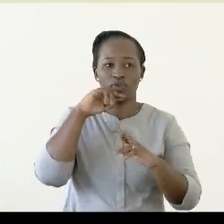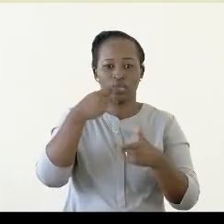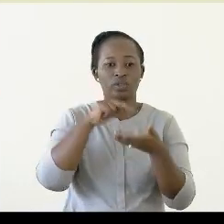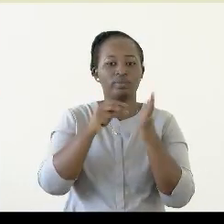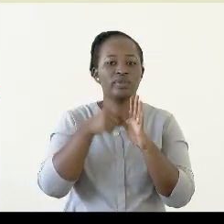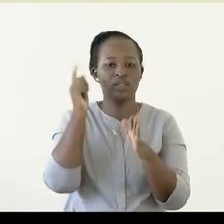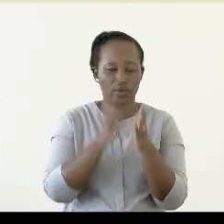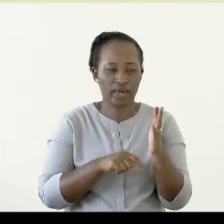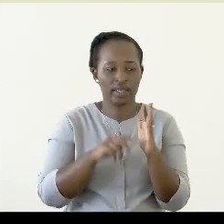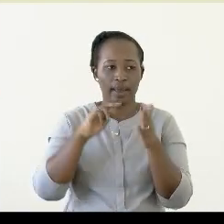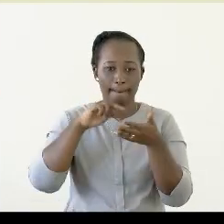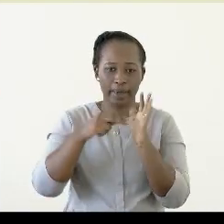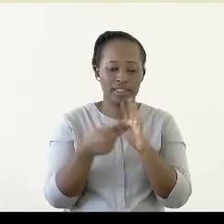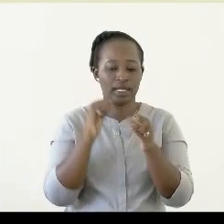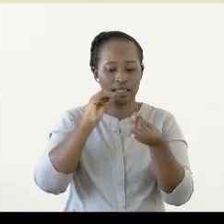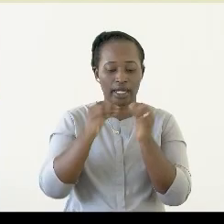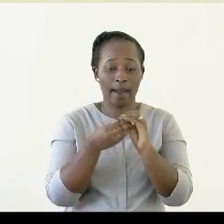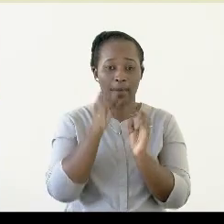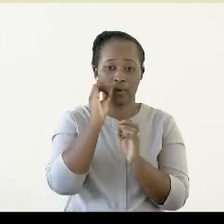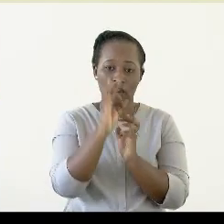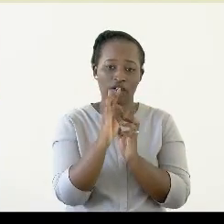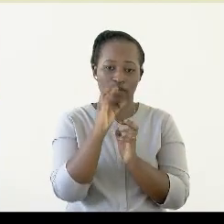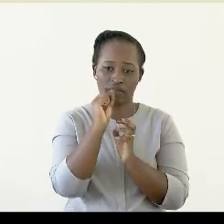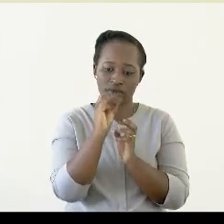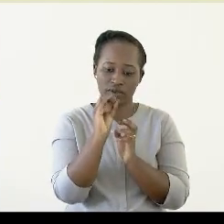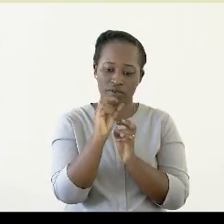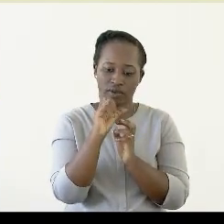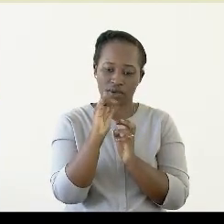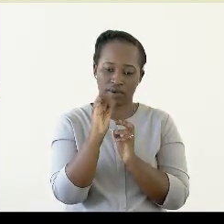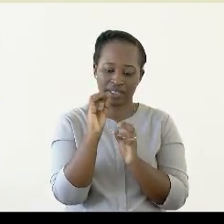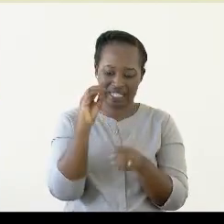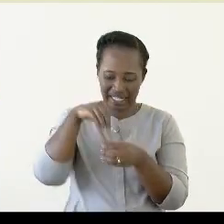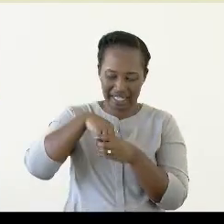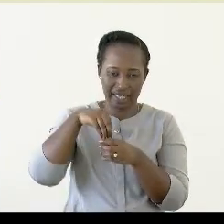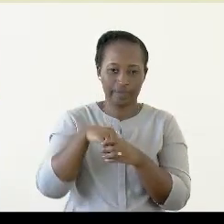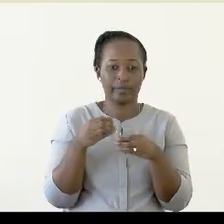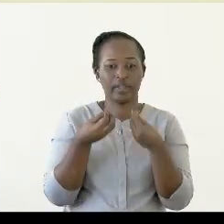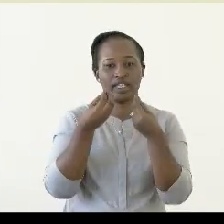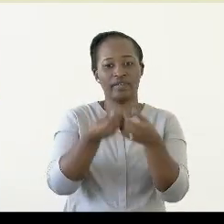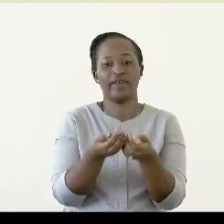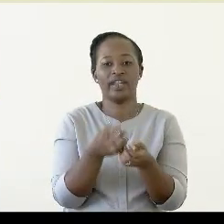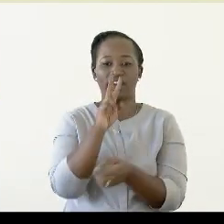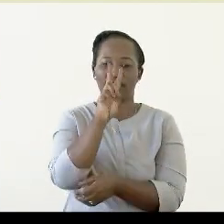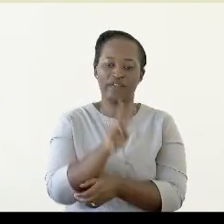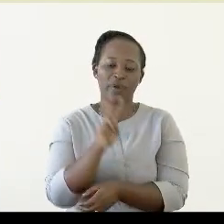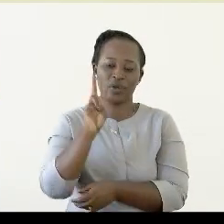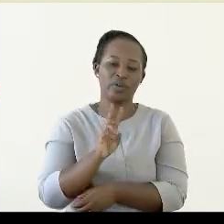what? Means the amount of solute dissolved in a given volume